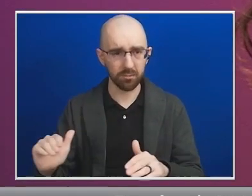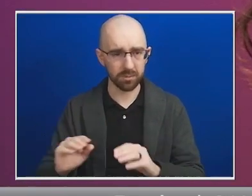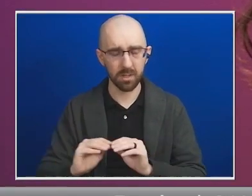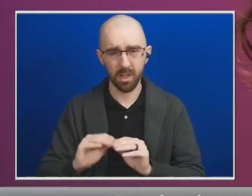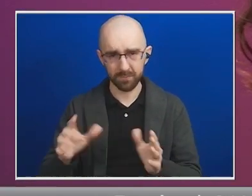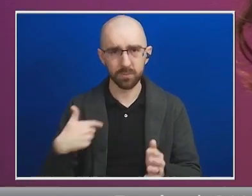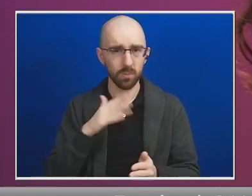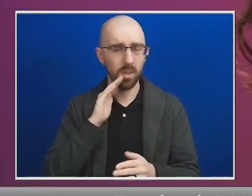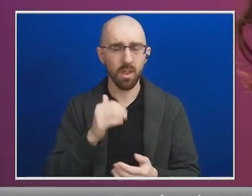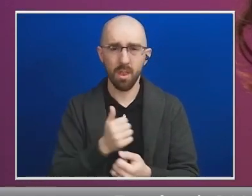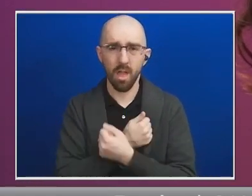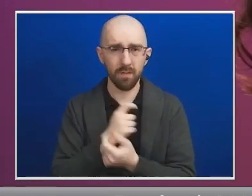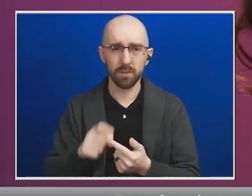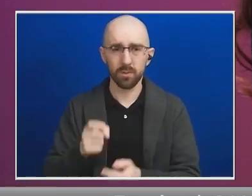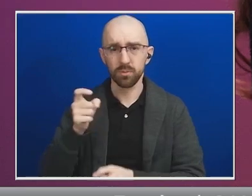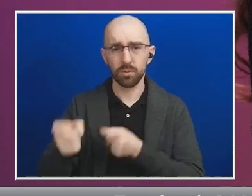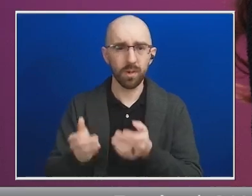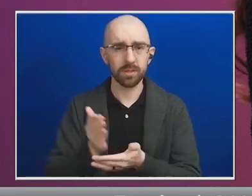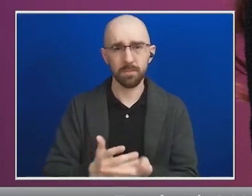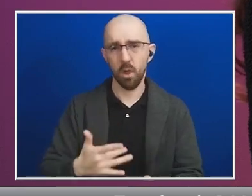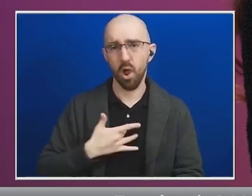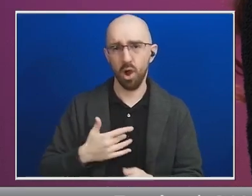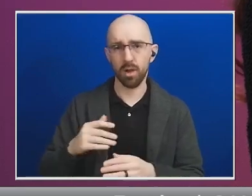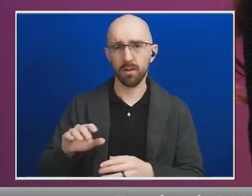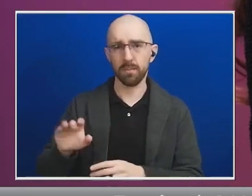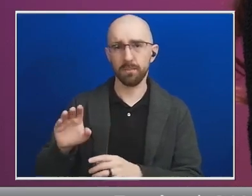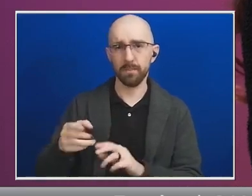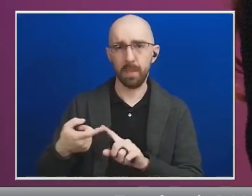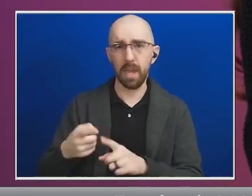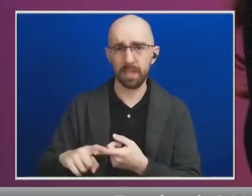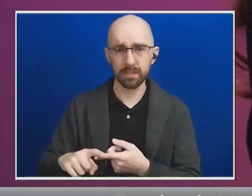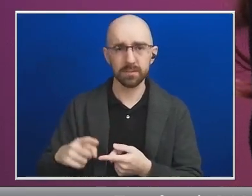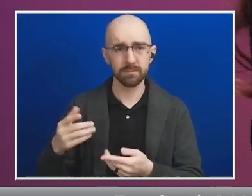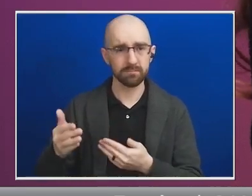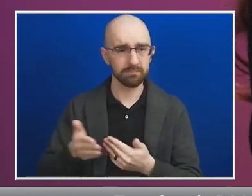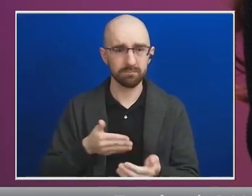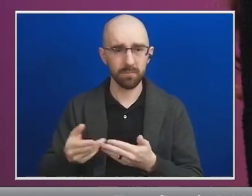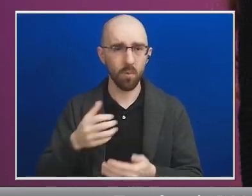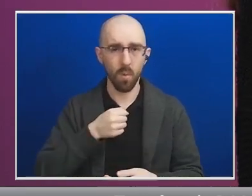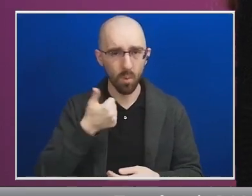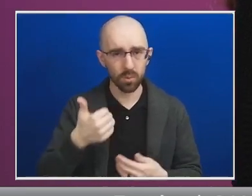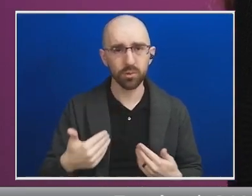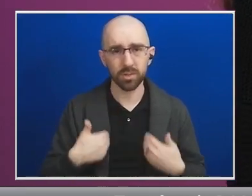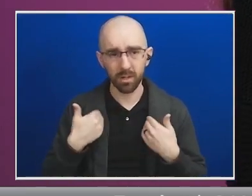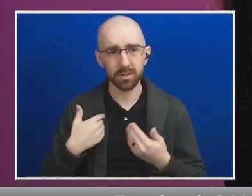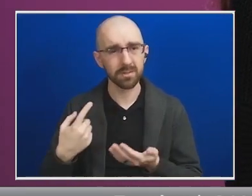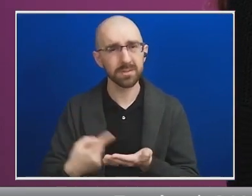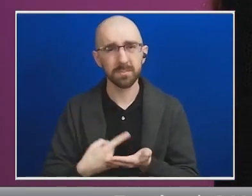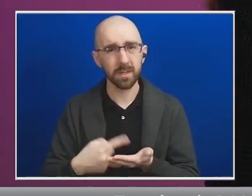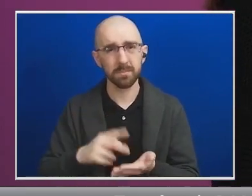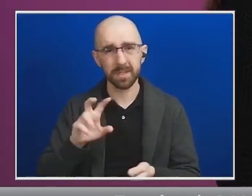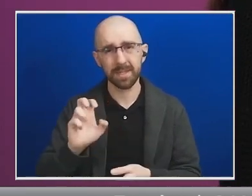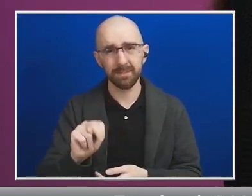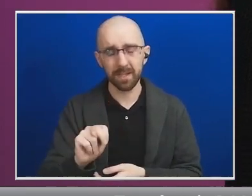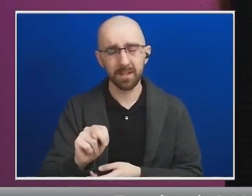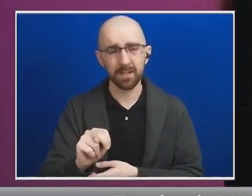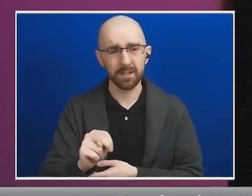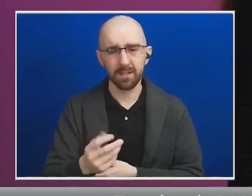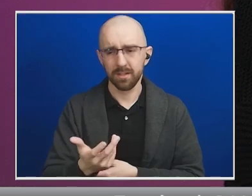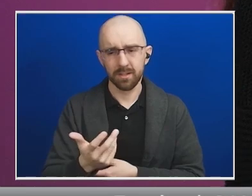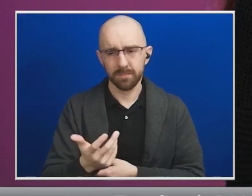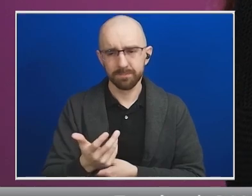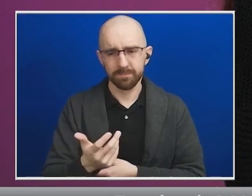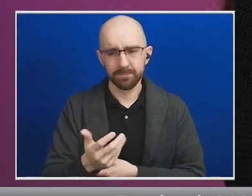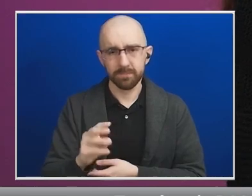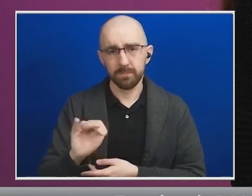heart buddies to your department and try to, whether they're older or younger, or sometimes even your Miles's age or